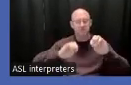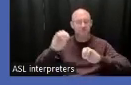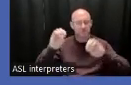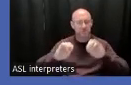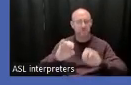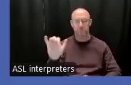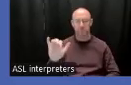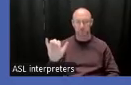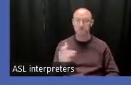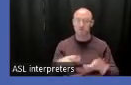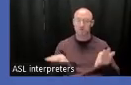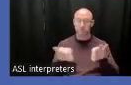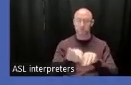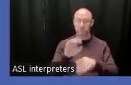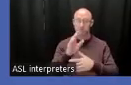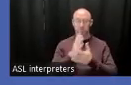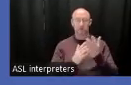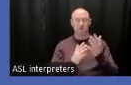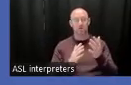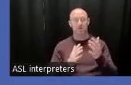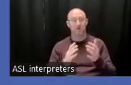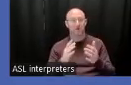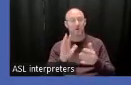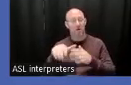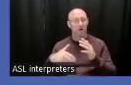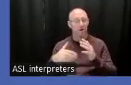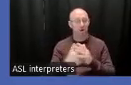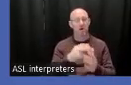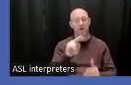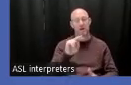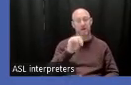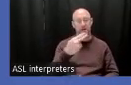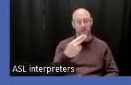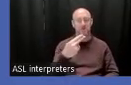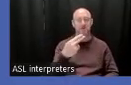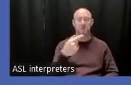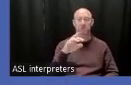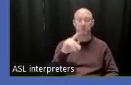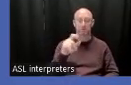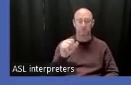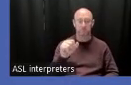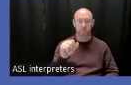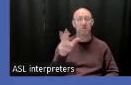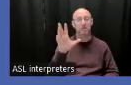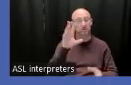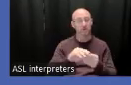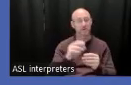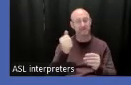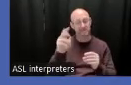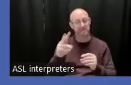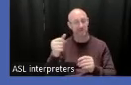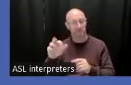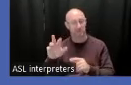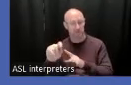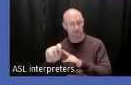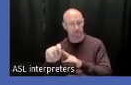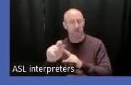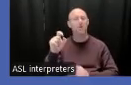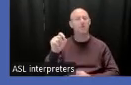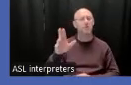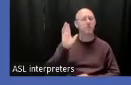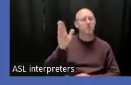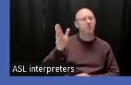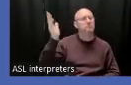So this is an important component of all NIH grants, including the R16 grant. And so Lou is going to be telling us, giving